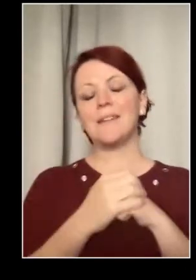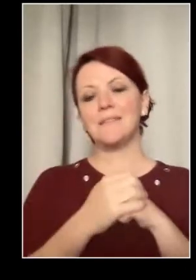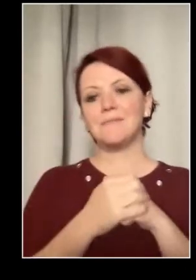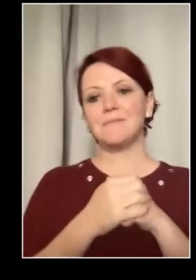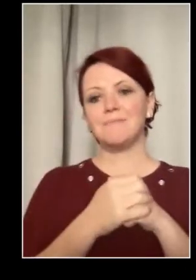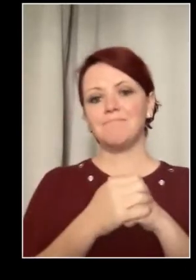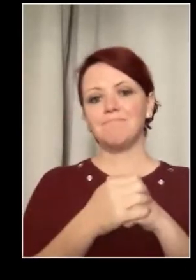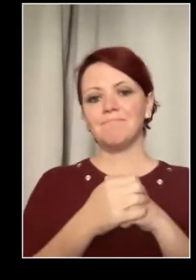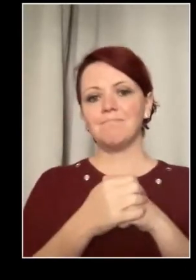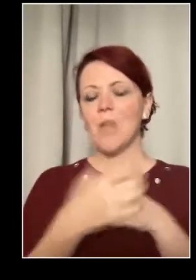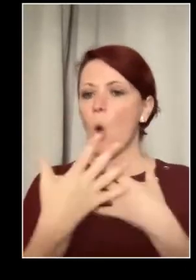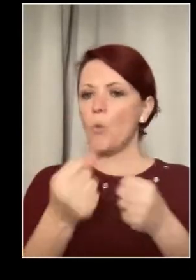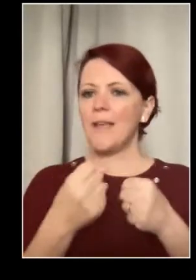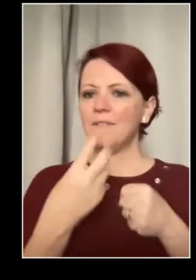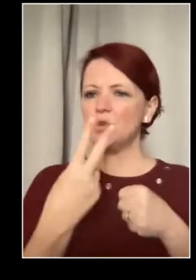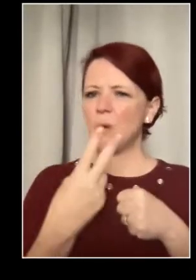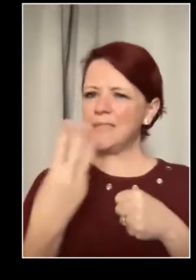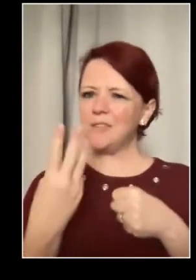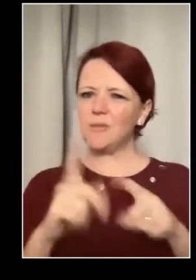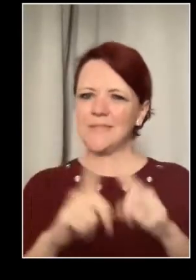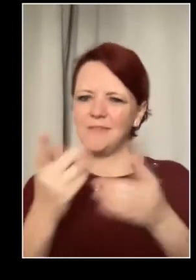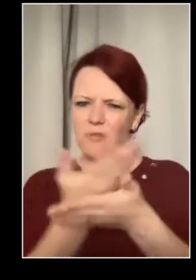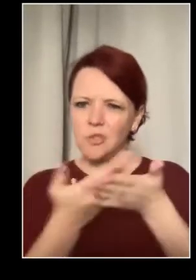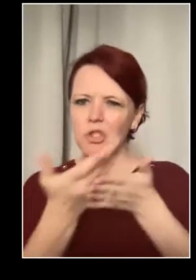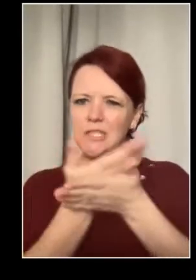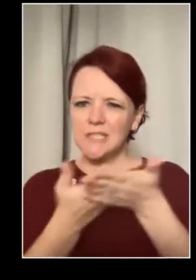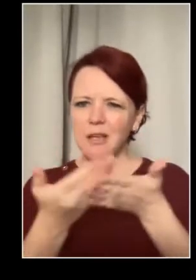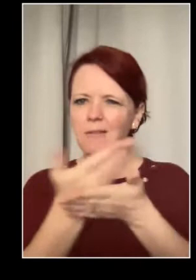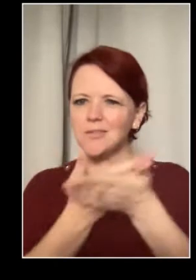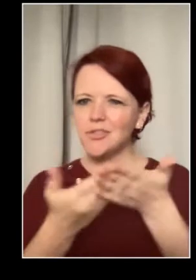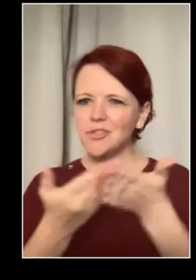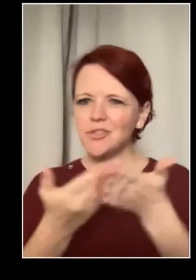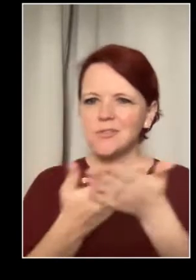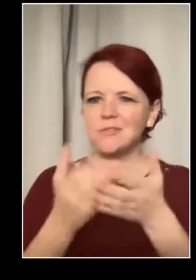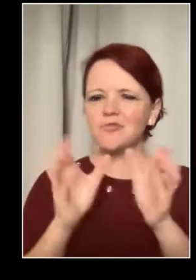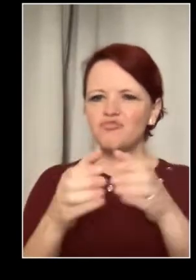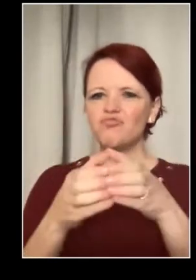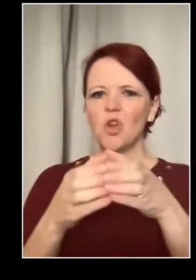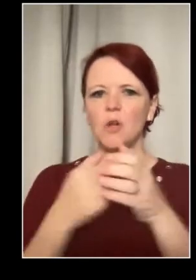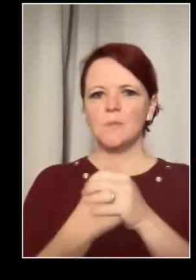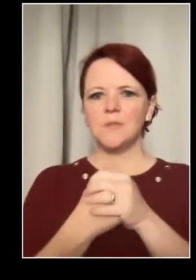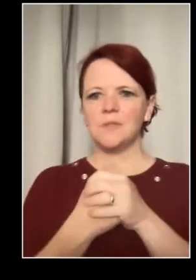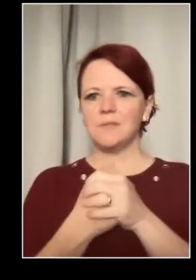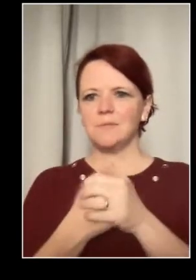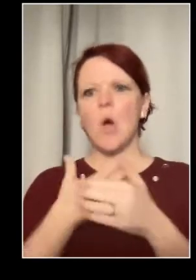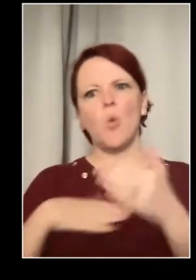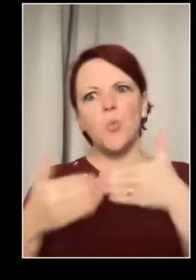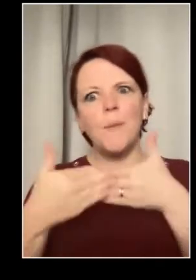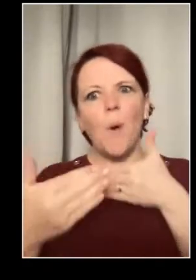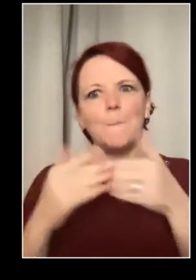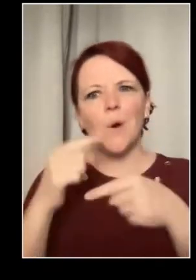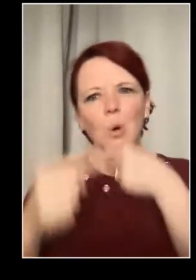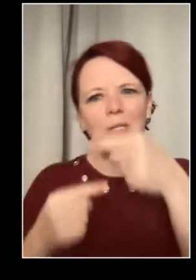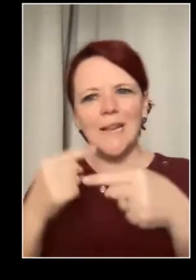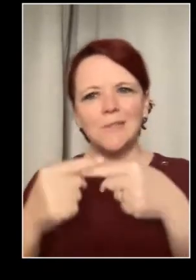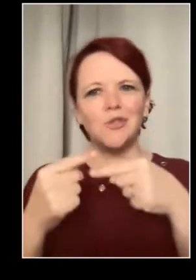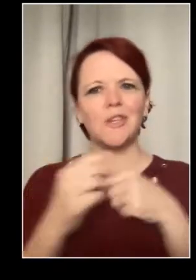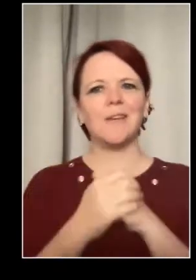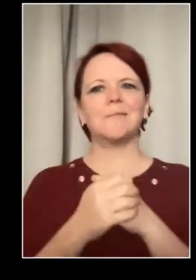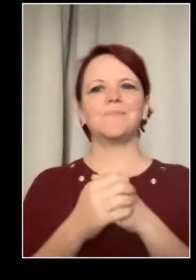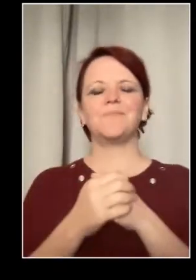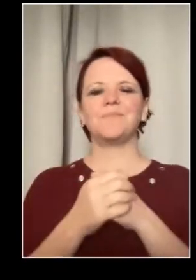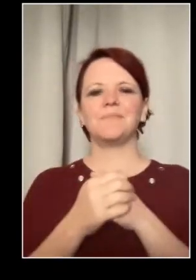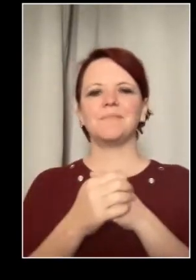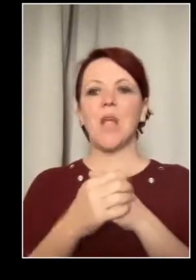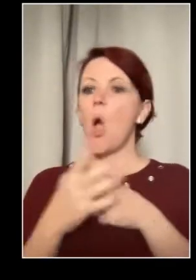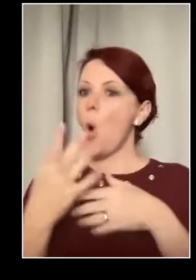hosted 23 discussion sessions for National Apprenticeship Week this year, and we're looking forward to pushing that bar next year as well. We've recruited two